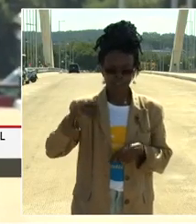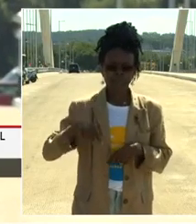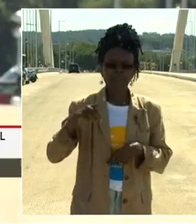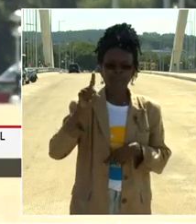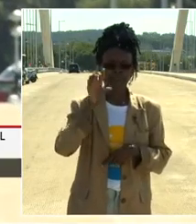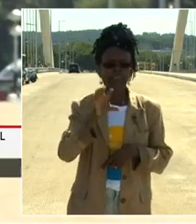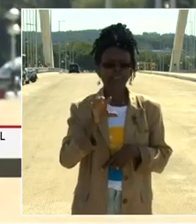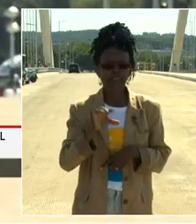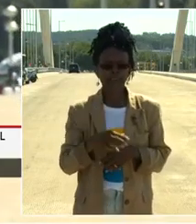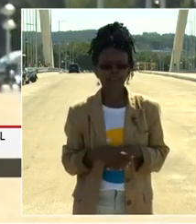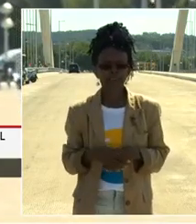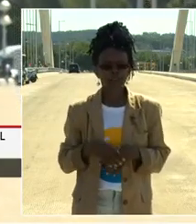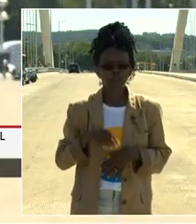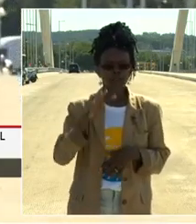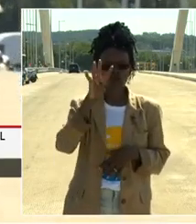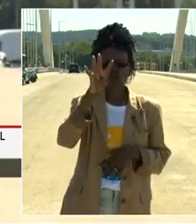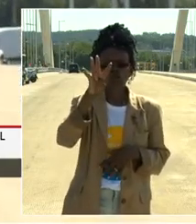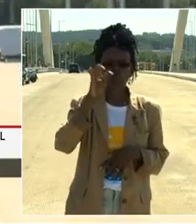$440 million